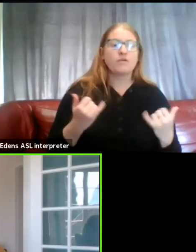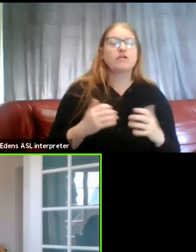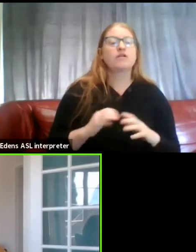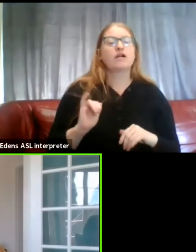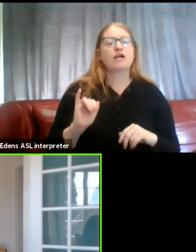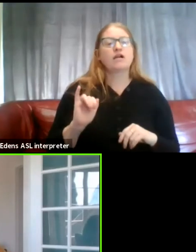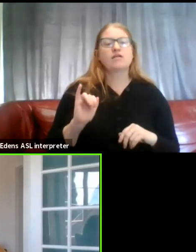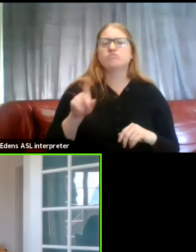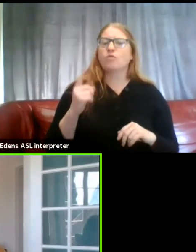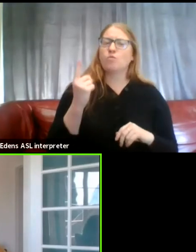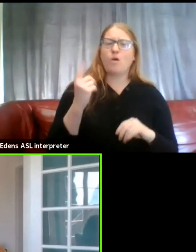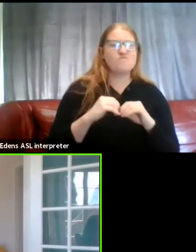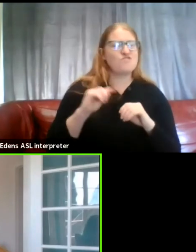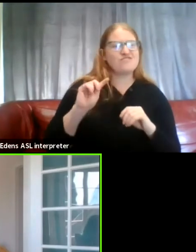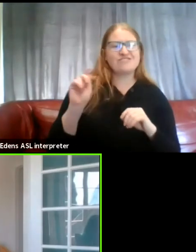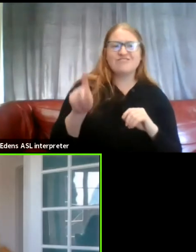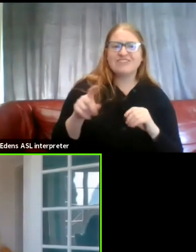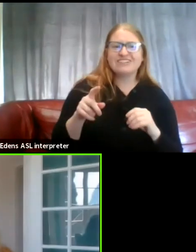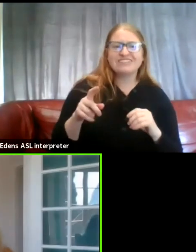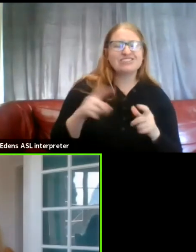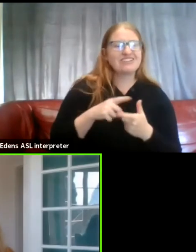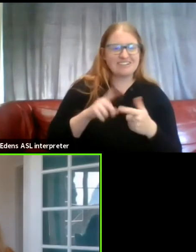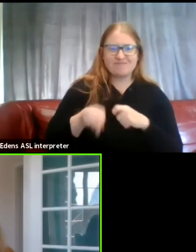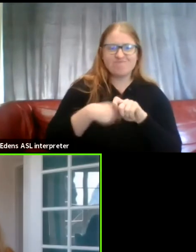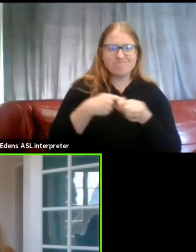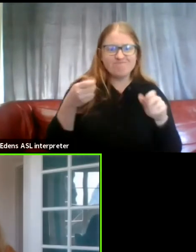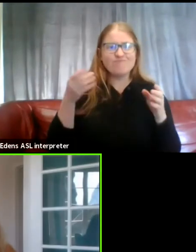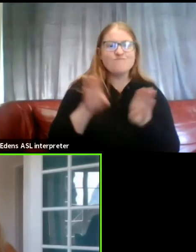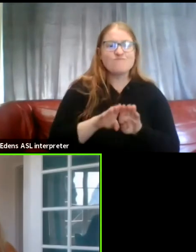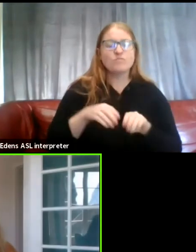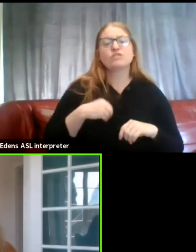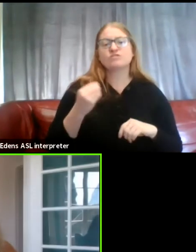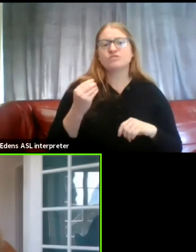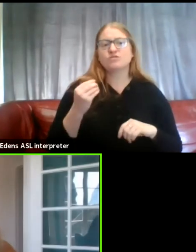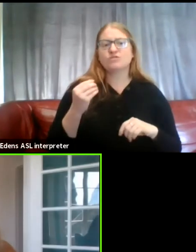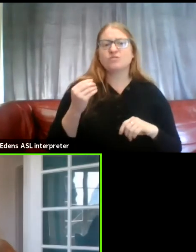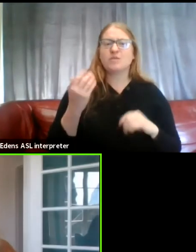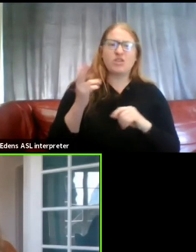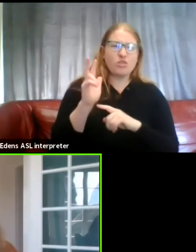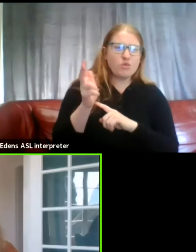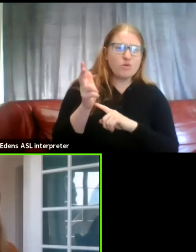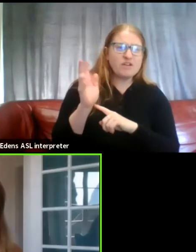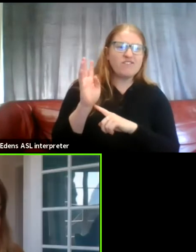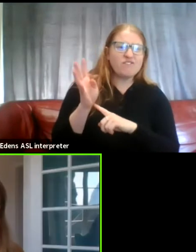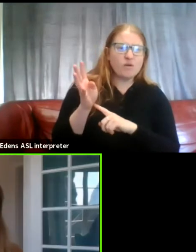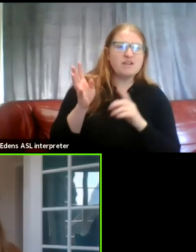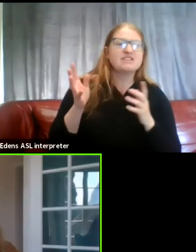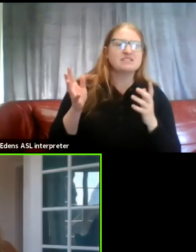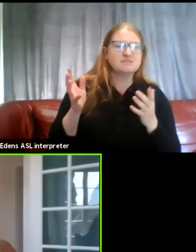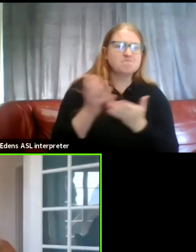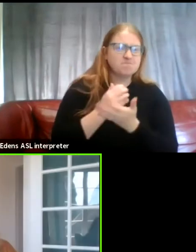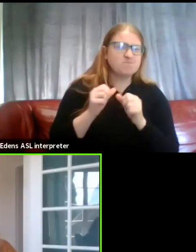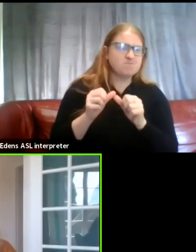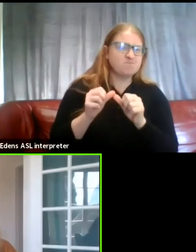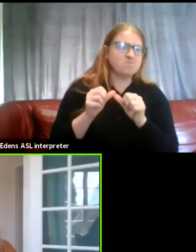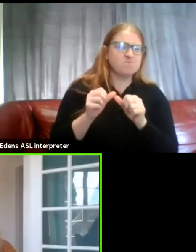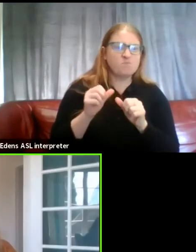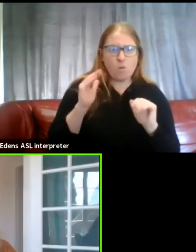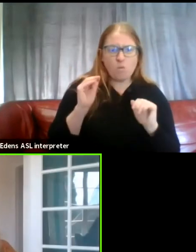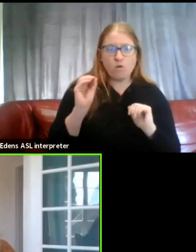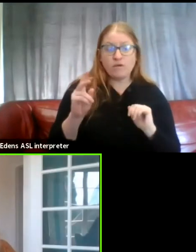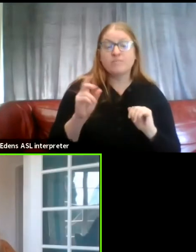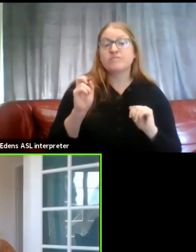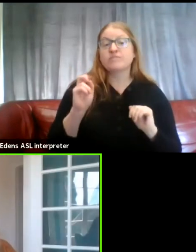I'm just gonna ask one more question here and then I'm gonna wrap up. So we're gonna take an additional 3 or 4 minutes of our time. I hope that's okay. So there's been a